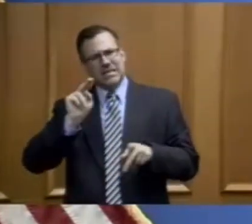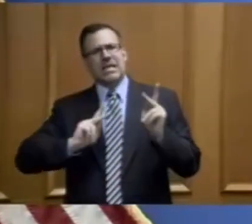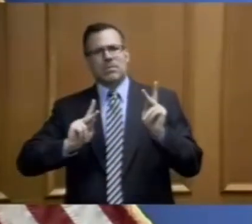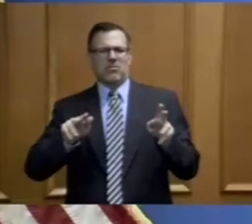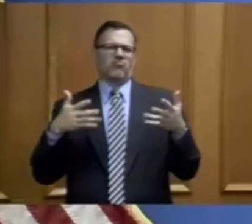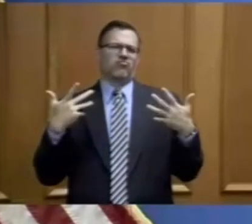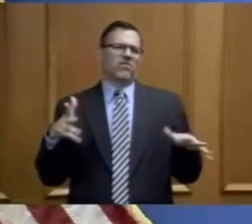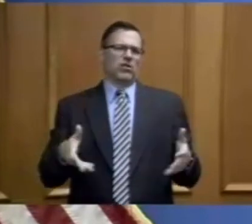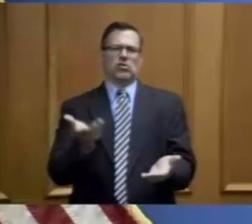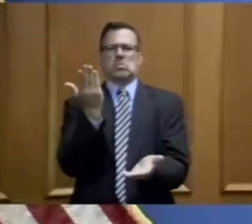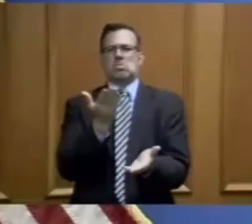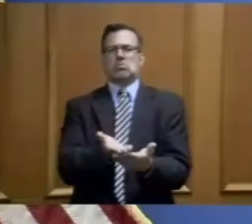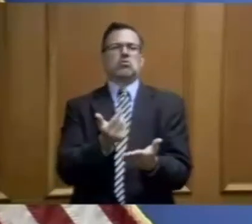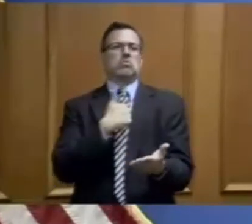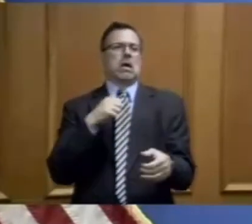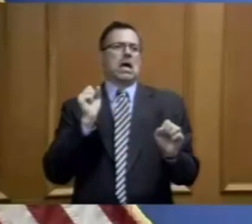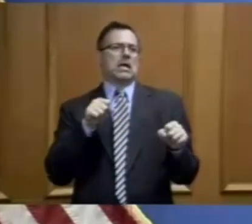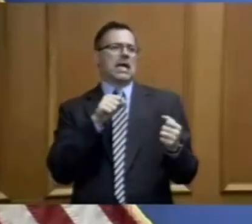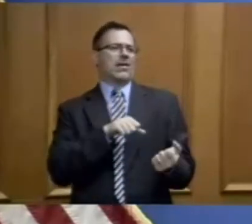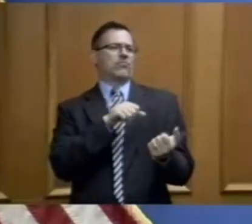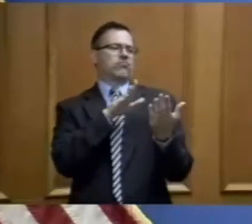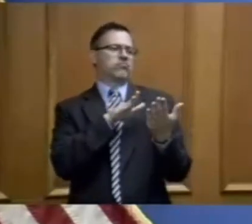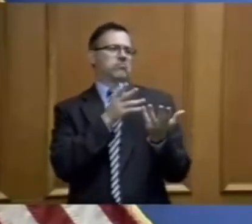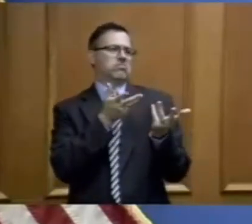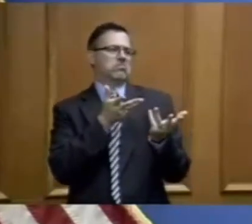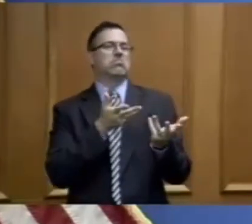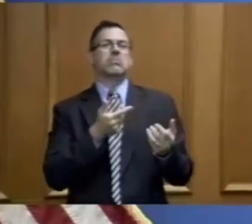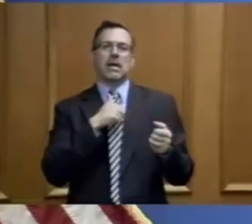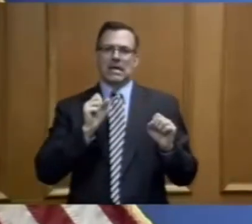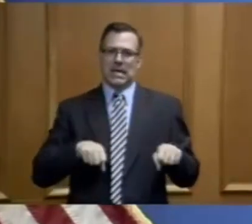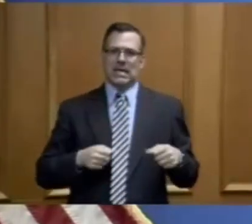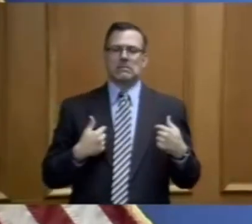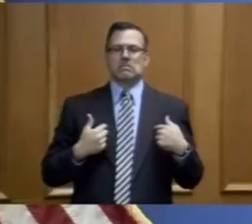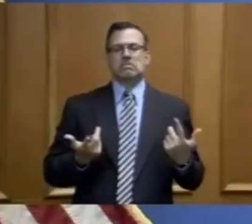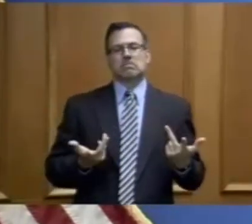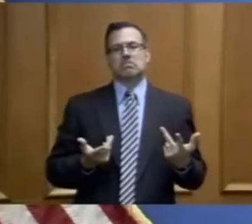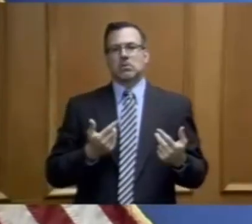shown that they can face and that they can navigate their way through.